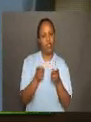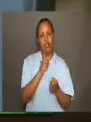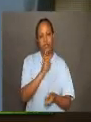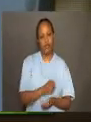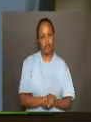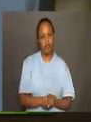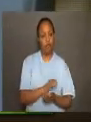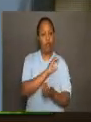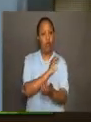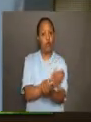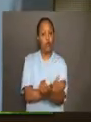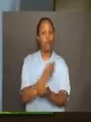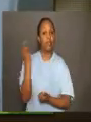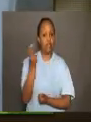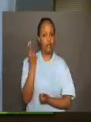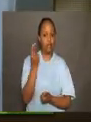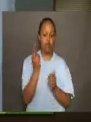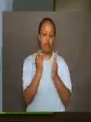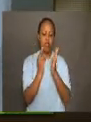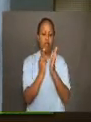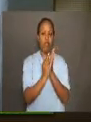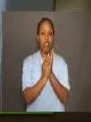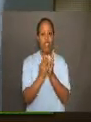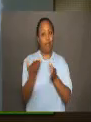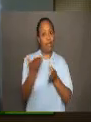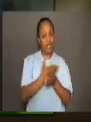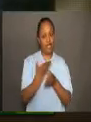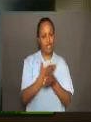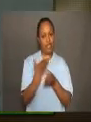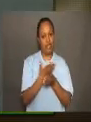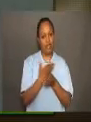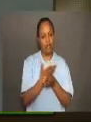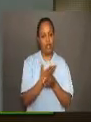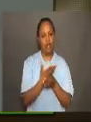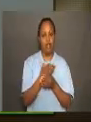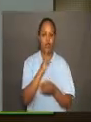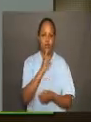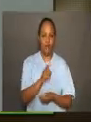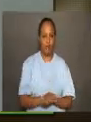is used within the legal limitations of the police force.